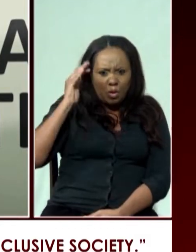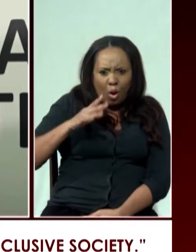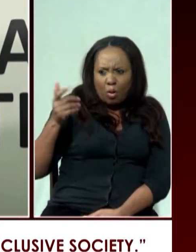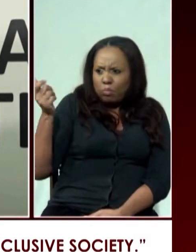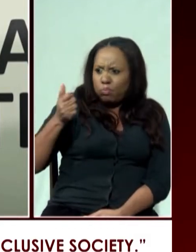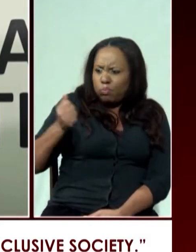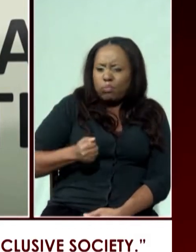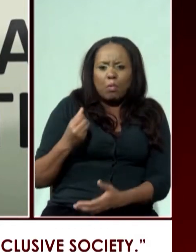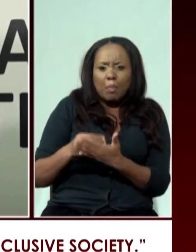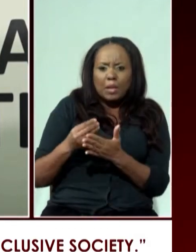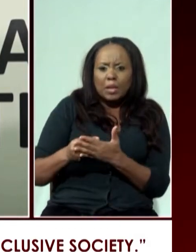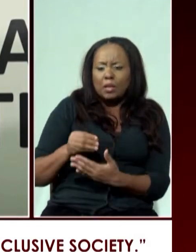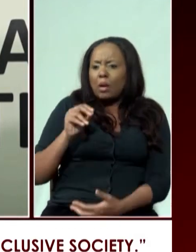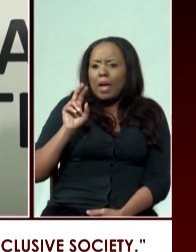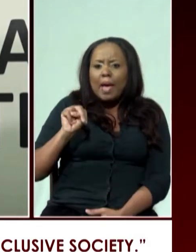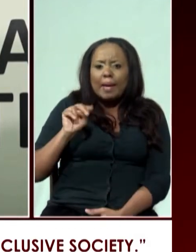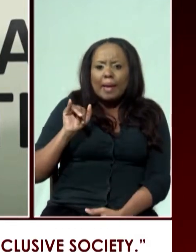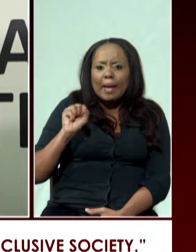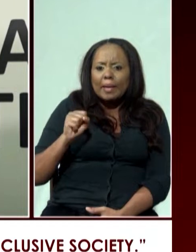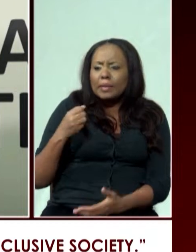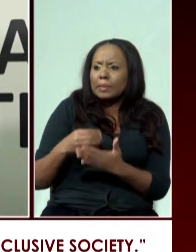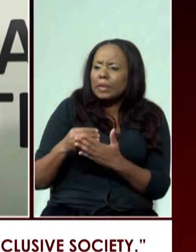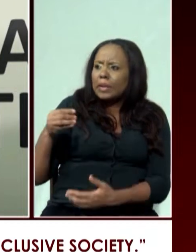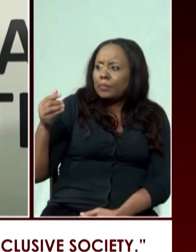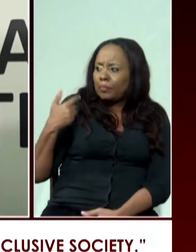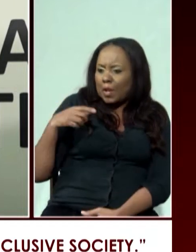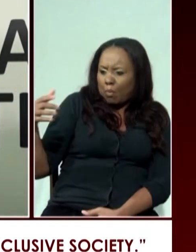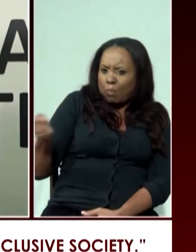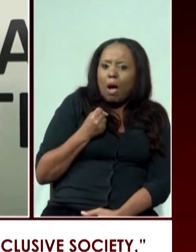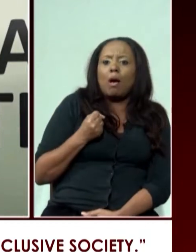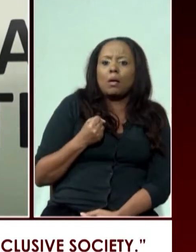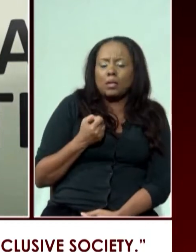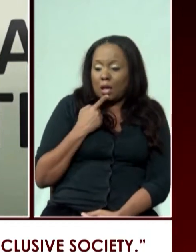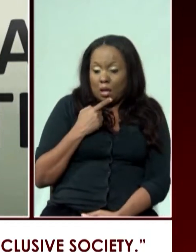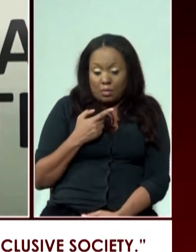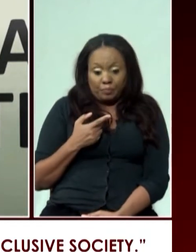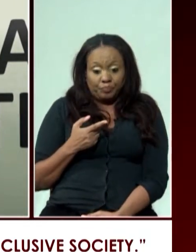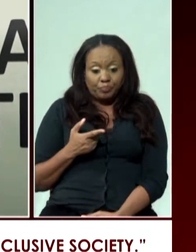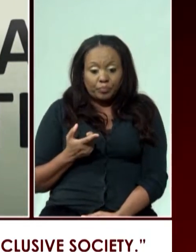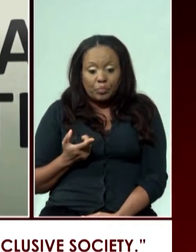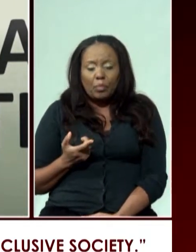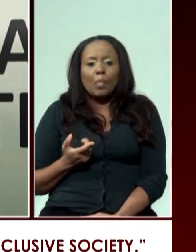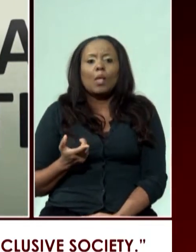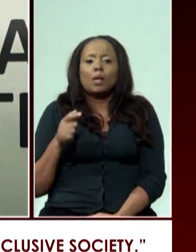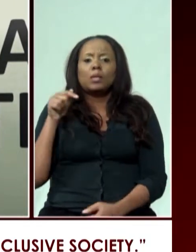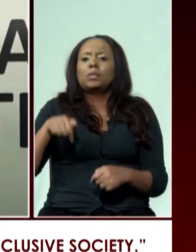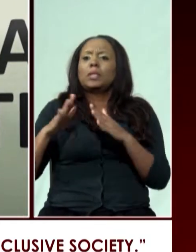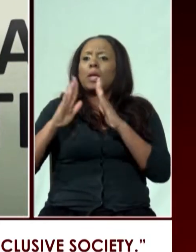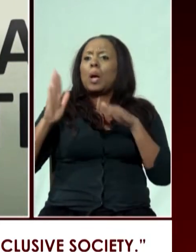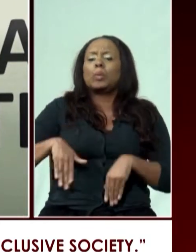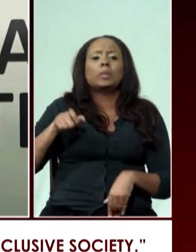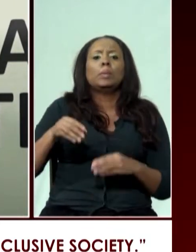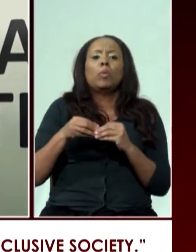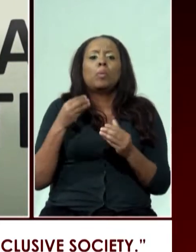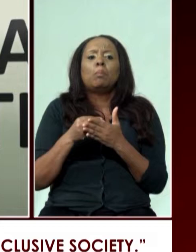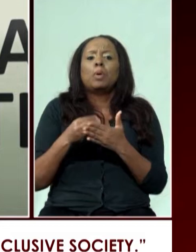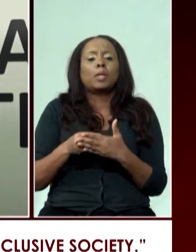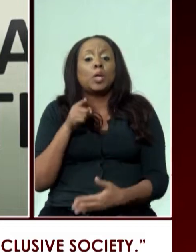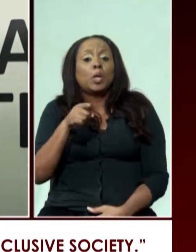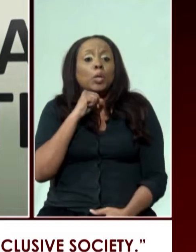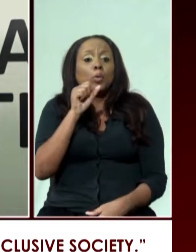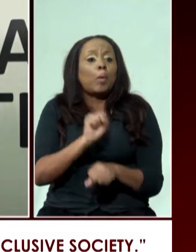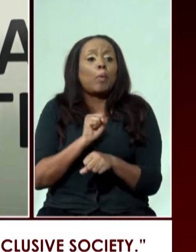But practically speaking, education is not free for many children with disabilities because their parents